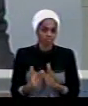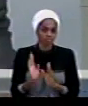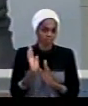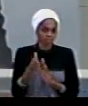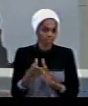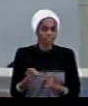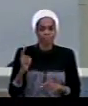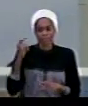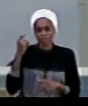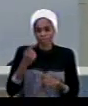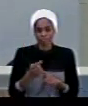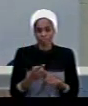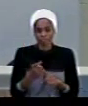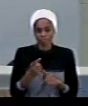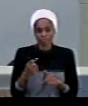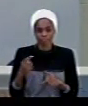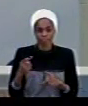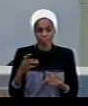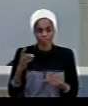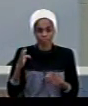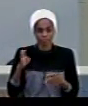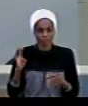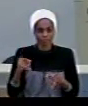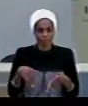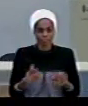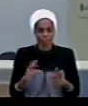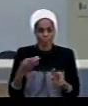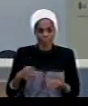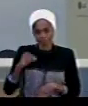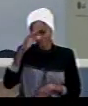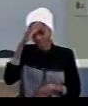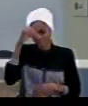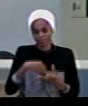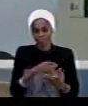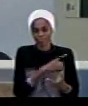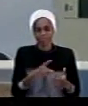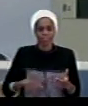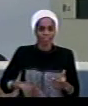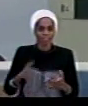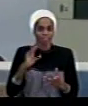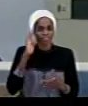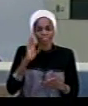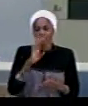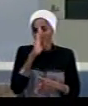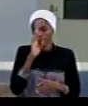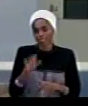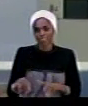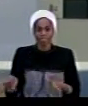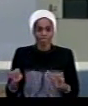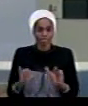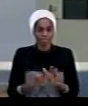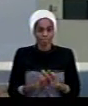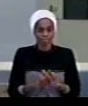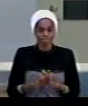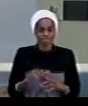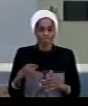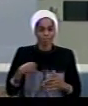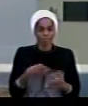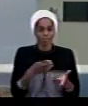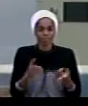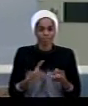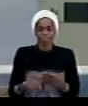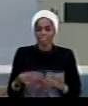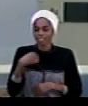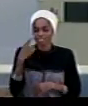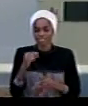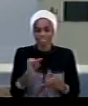Lord, you shall be identified. But then we'd like to say that all